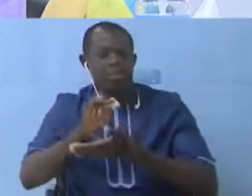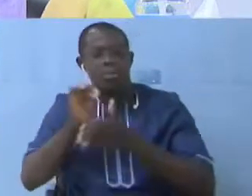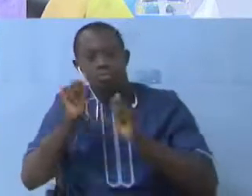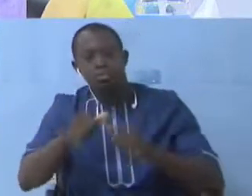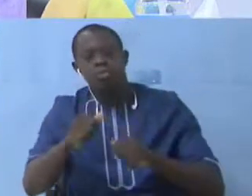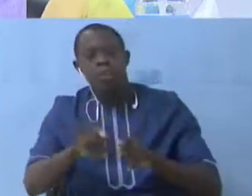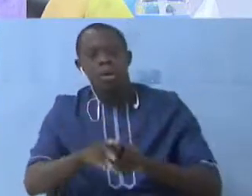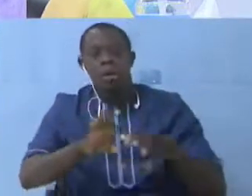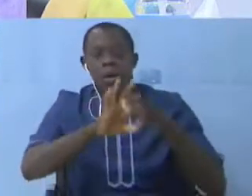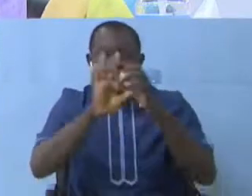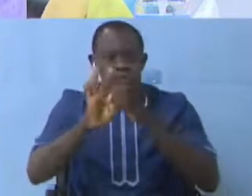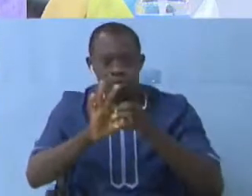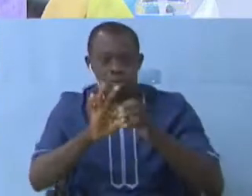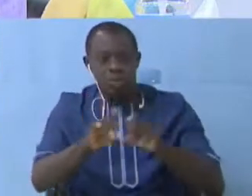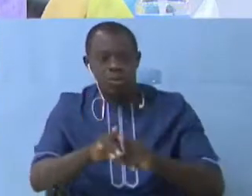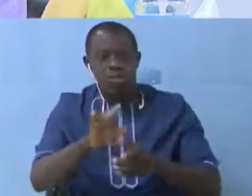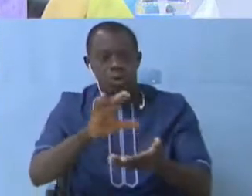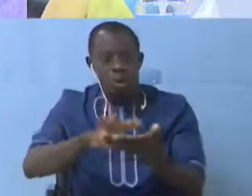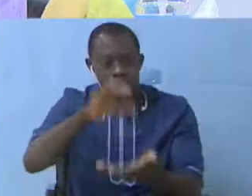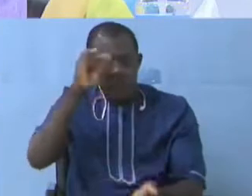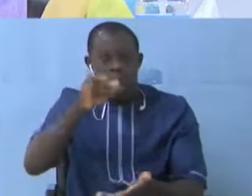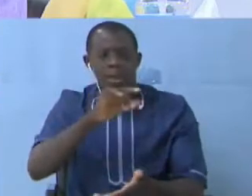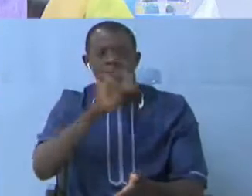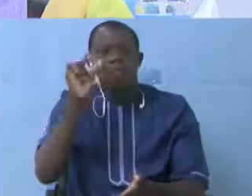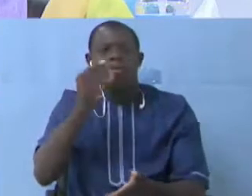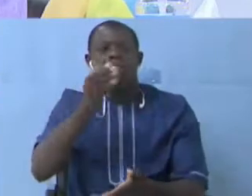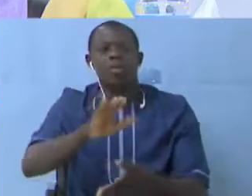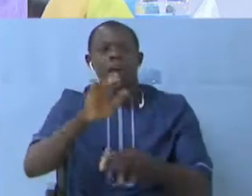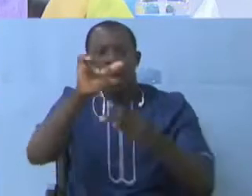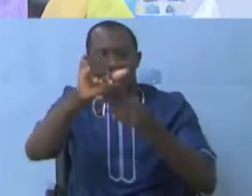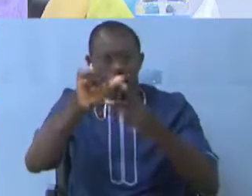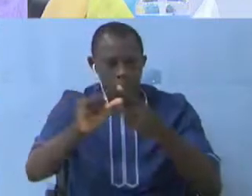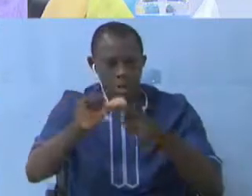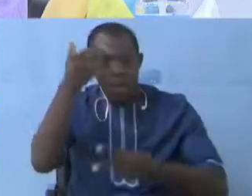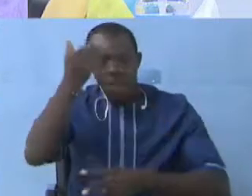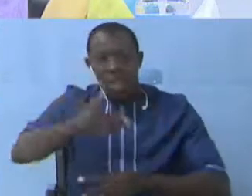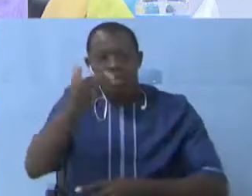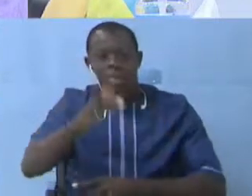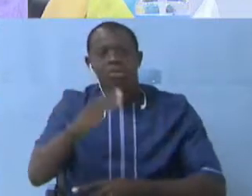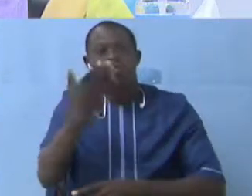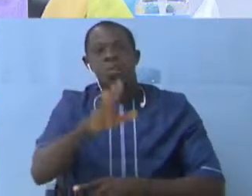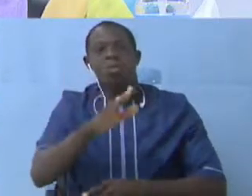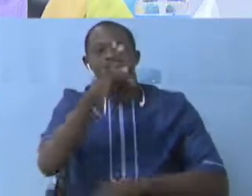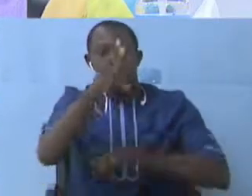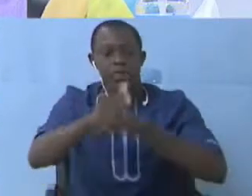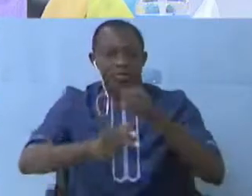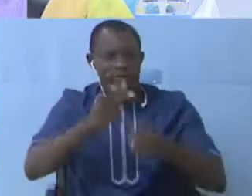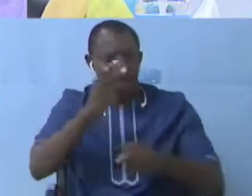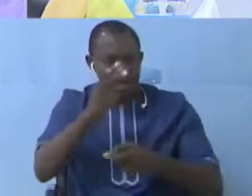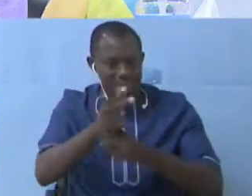The organization takes its name from Article 19 of the Universal Declaration of Human Rights.